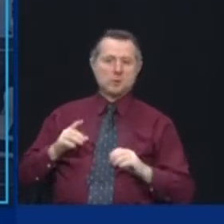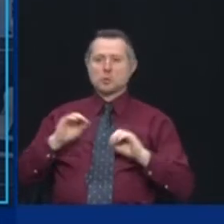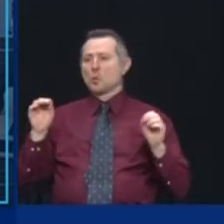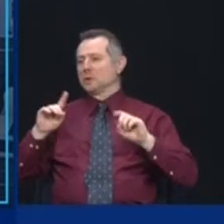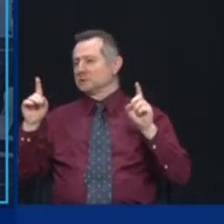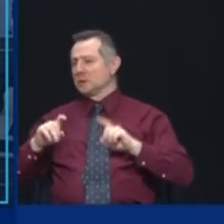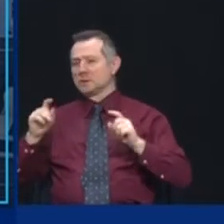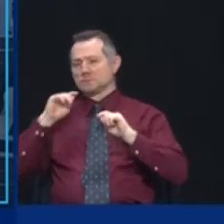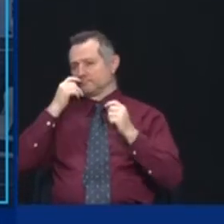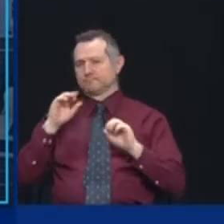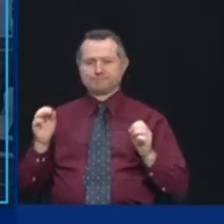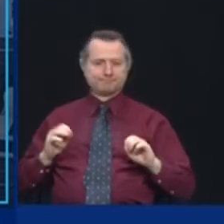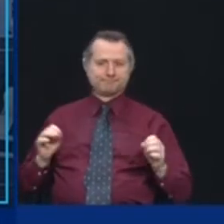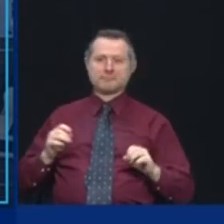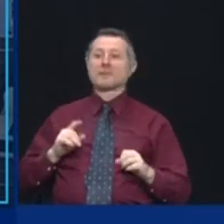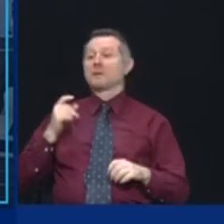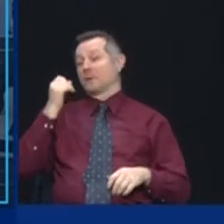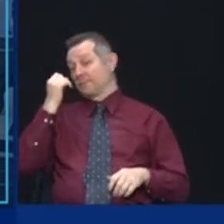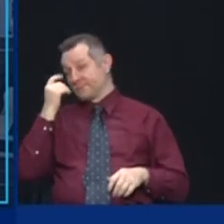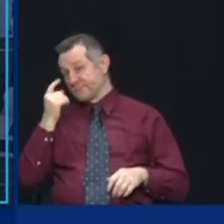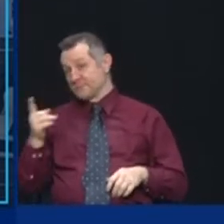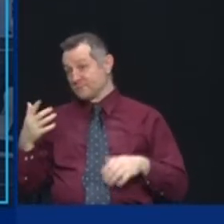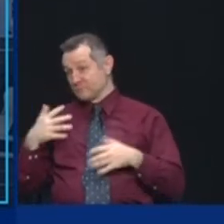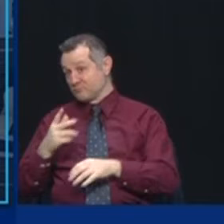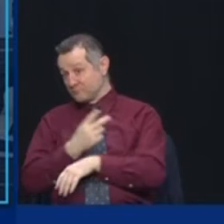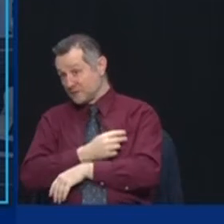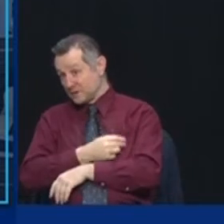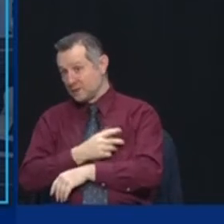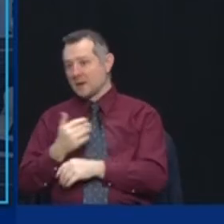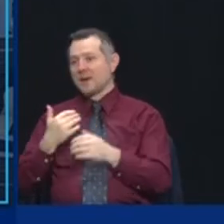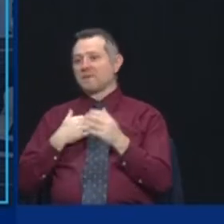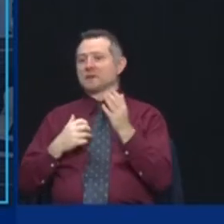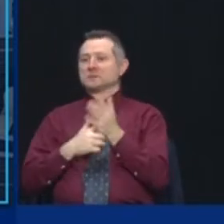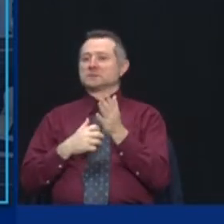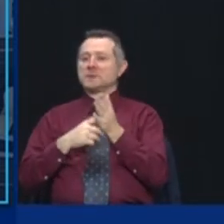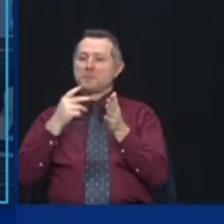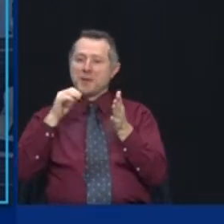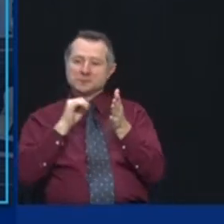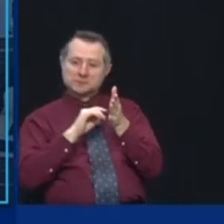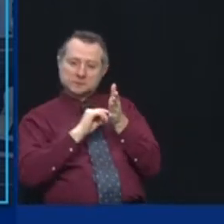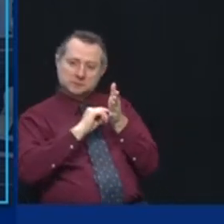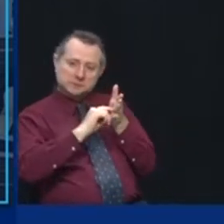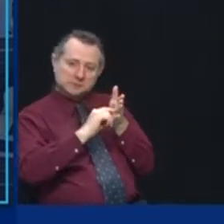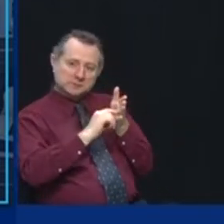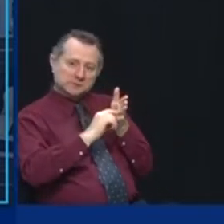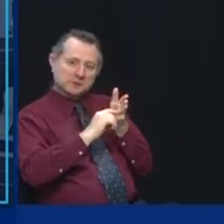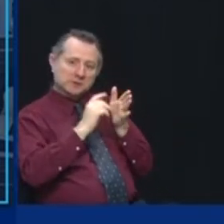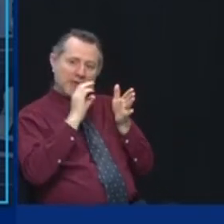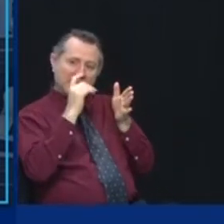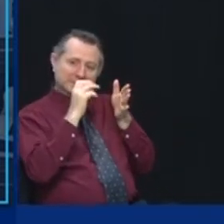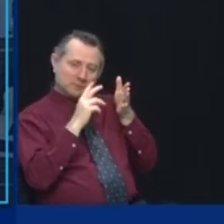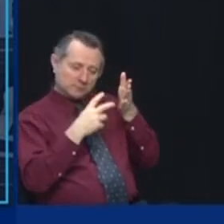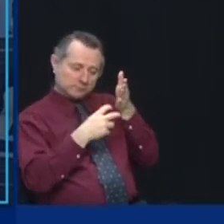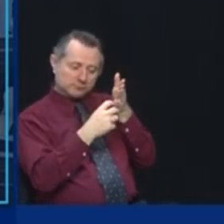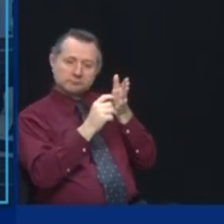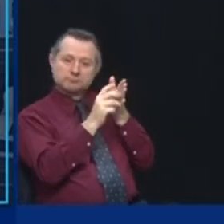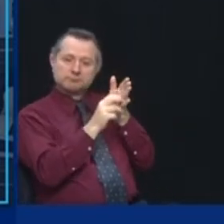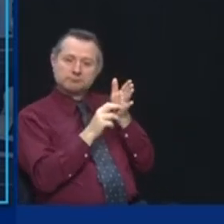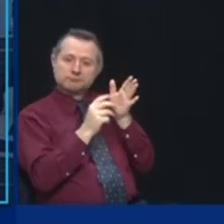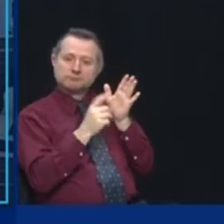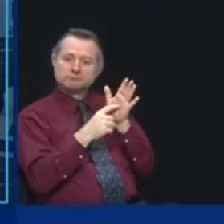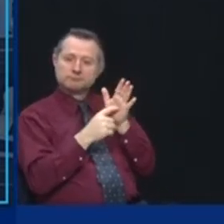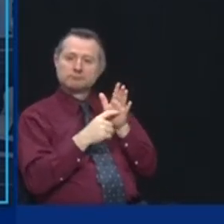you're vaccinated, you have the Excelsior Pass, you have proof of vaccination, and that